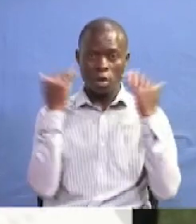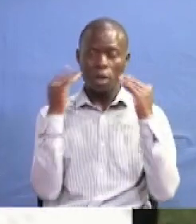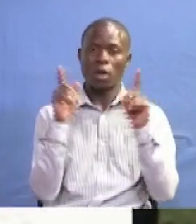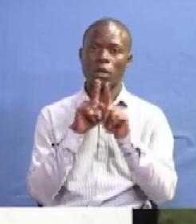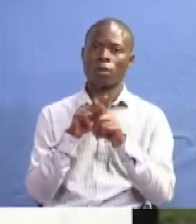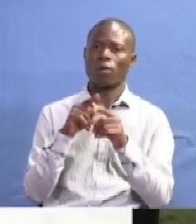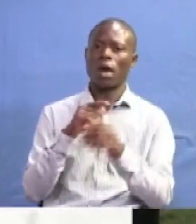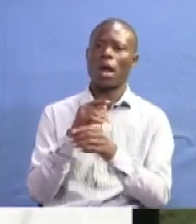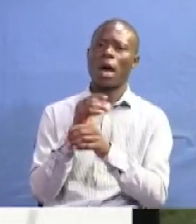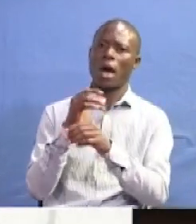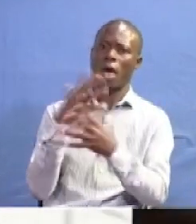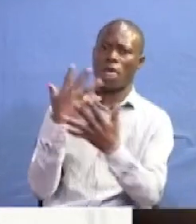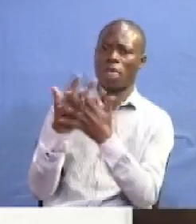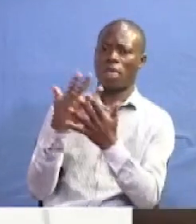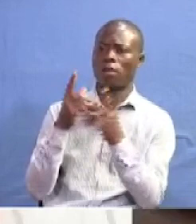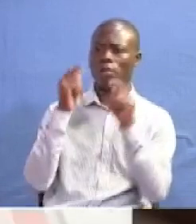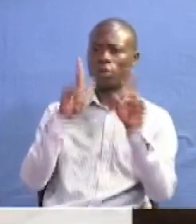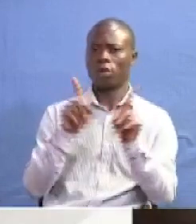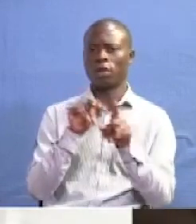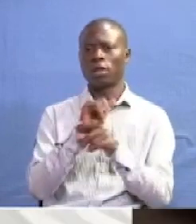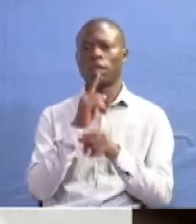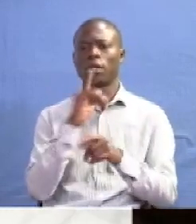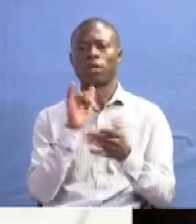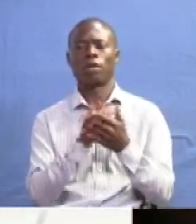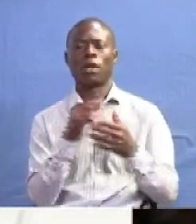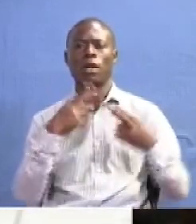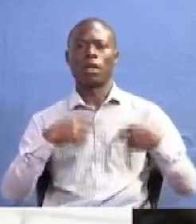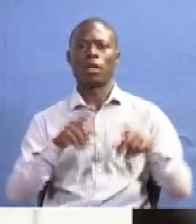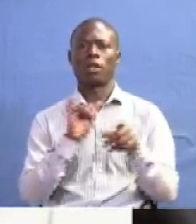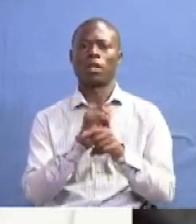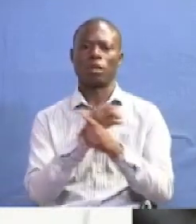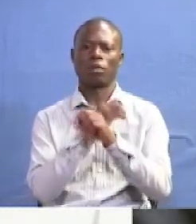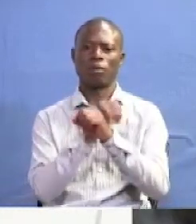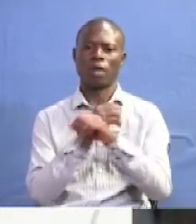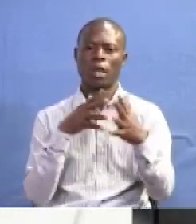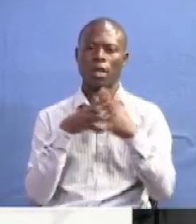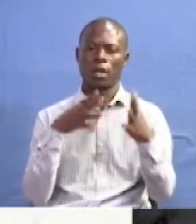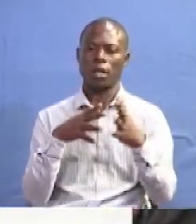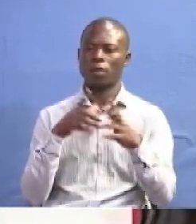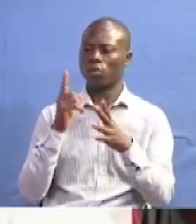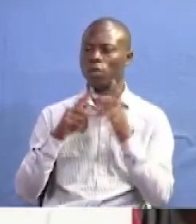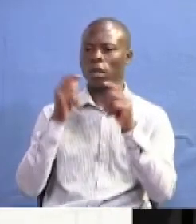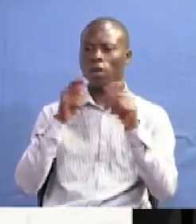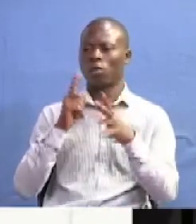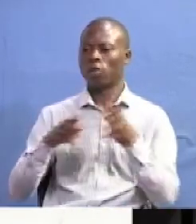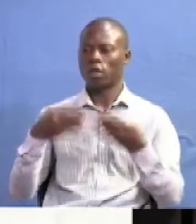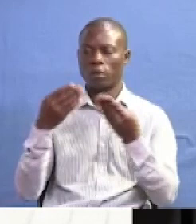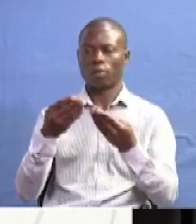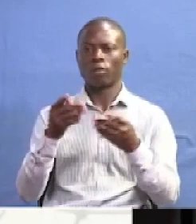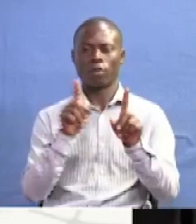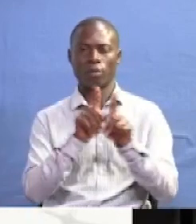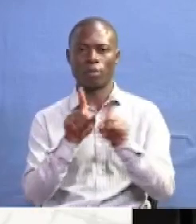all arrested protesters aims to ensure their rights are upheld and defense against these previous claims are provided.